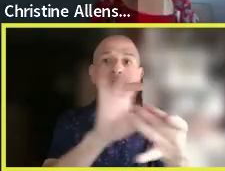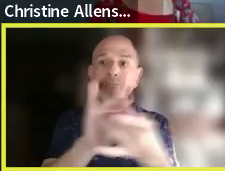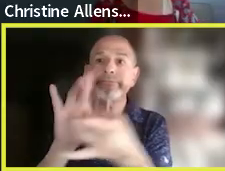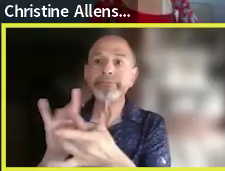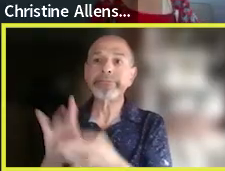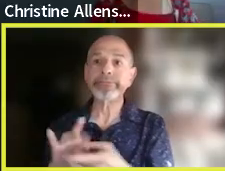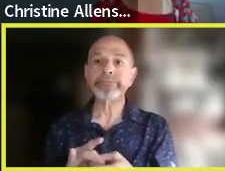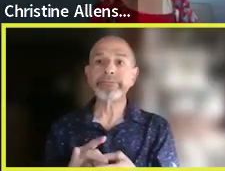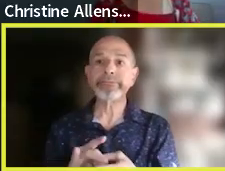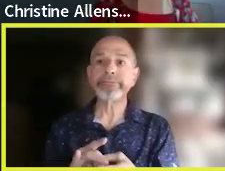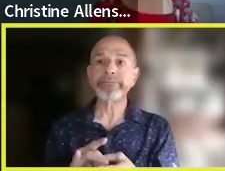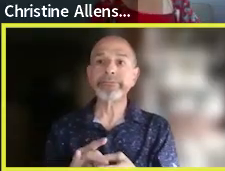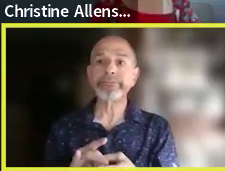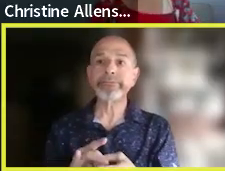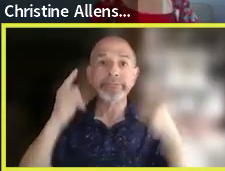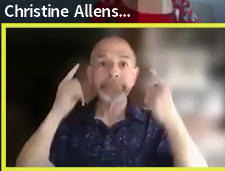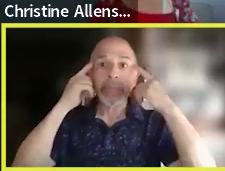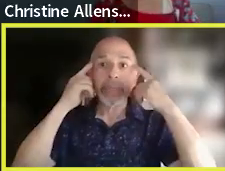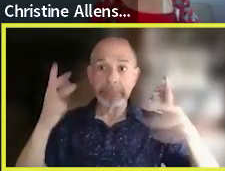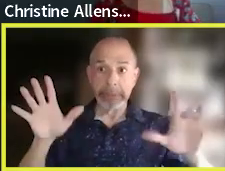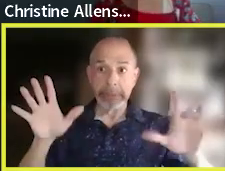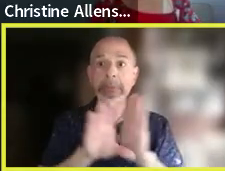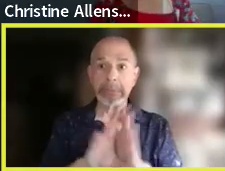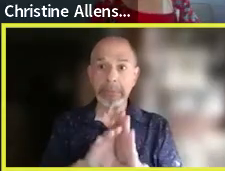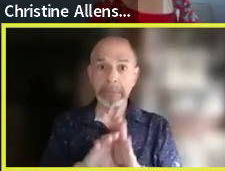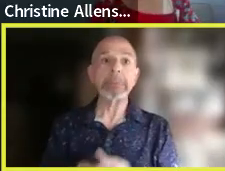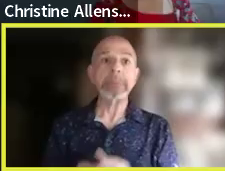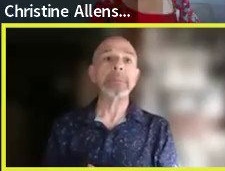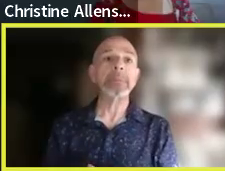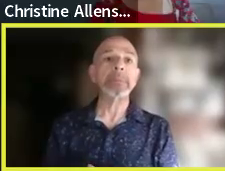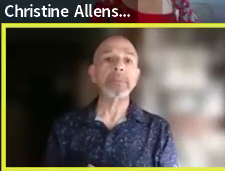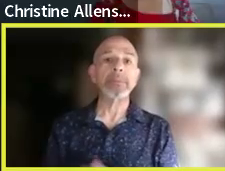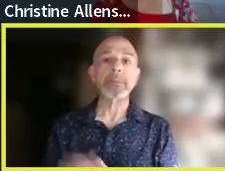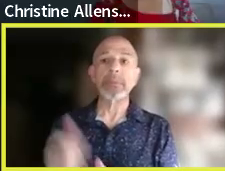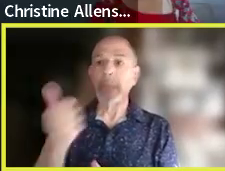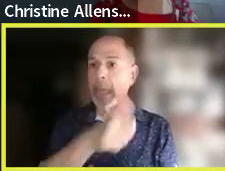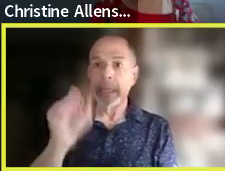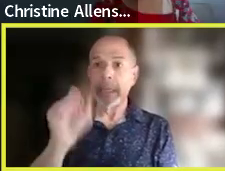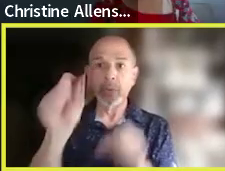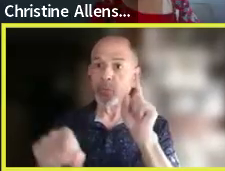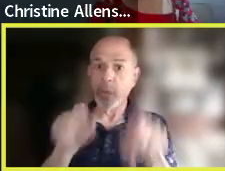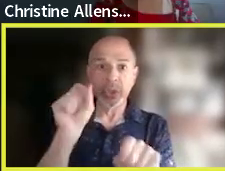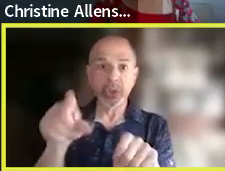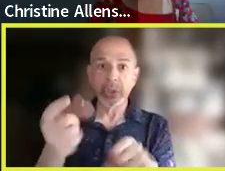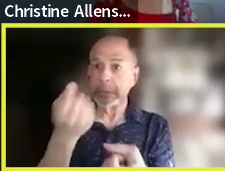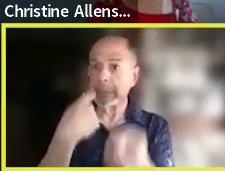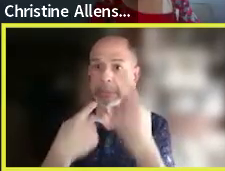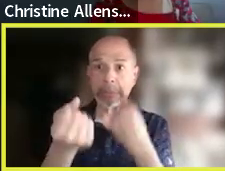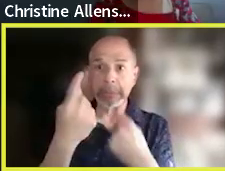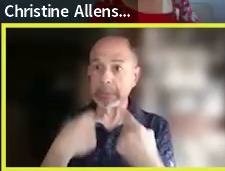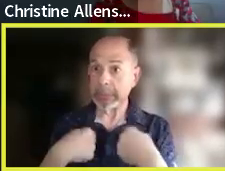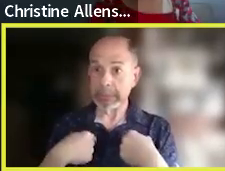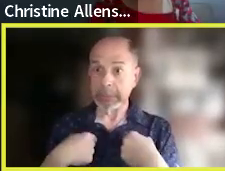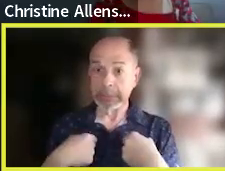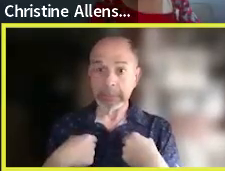And that's, I think, the presentation from the Statewide Workforce Initiative. Does anybody have any questions for me before we